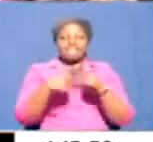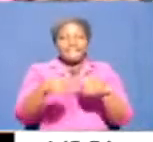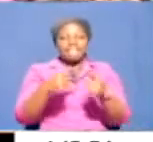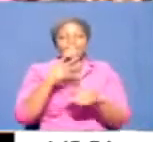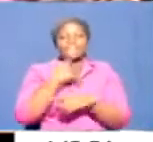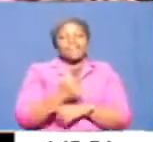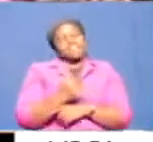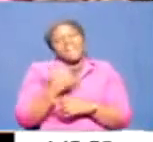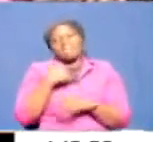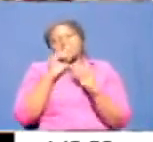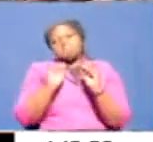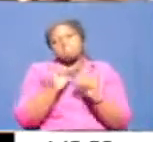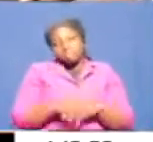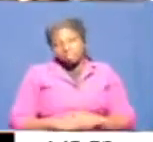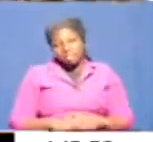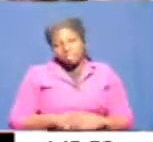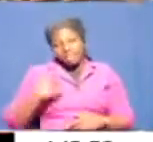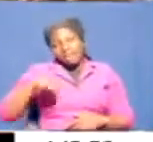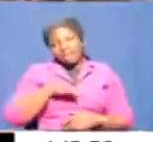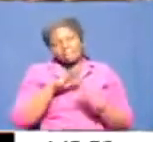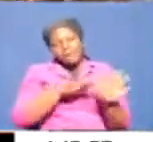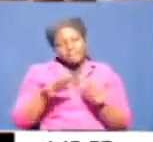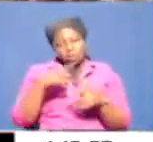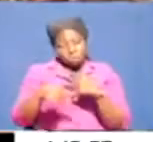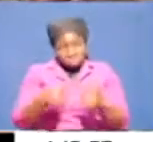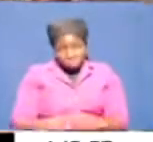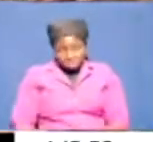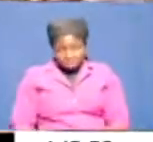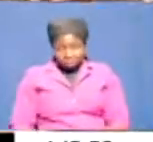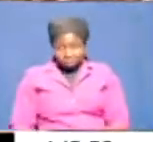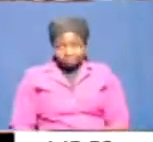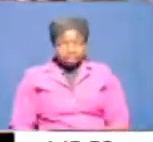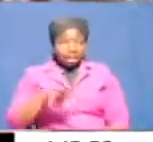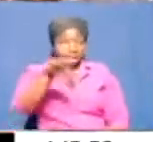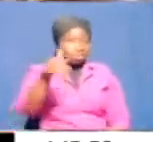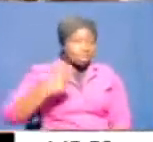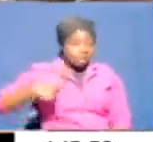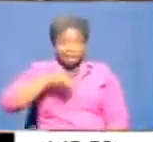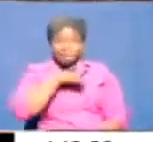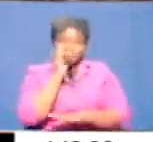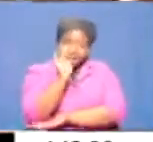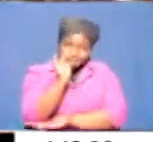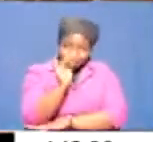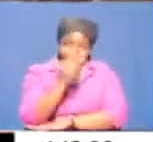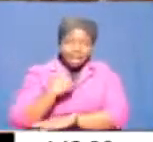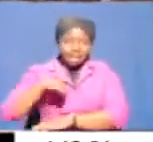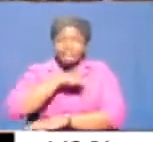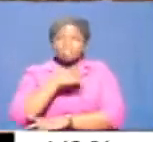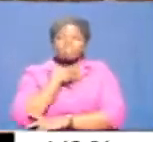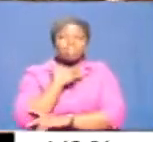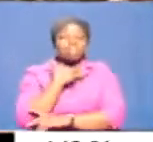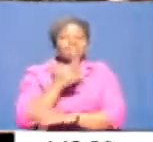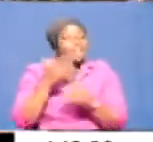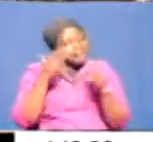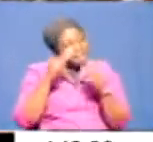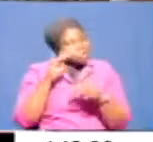change ama tu tunaumia kwa hii barabara. Nini sasa? County. Tunaomba. Tunataka lami, hatutaki maji.